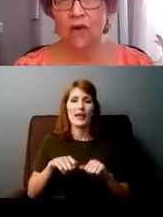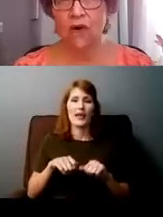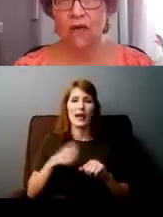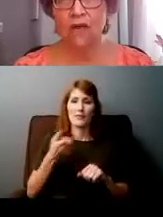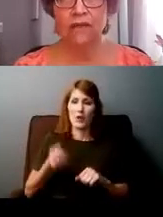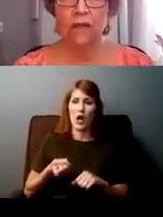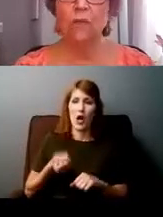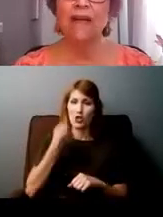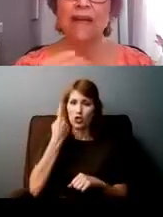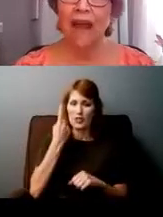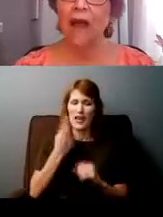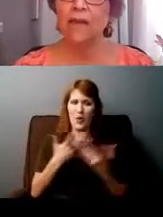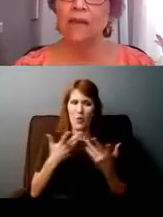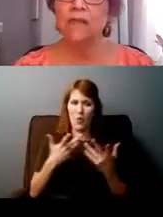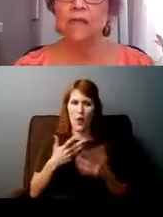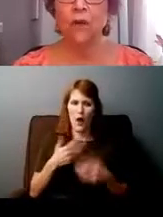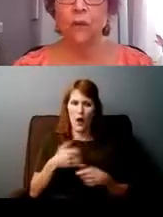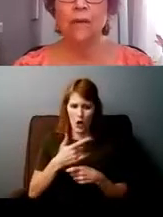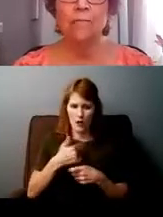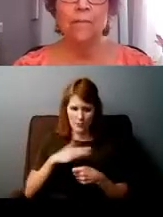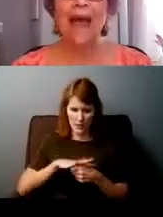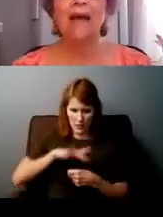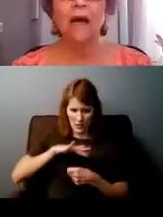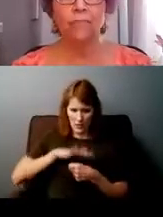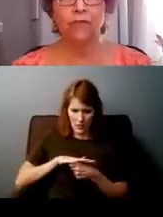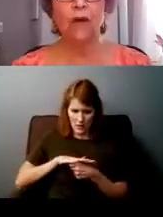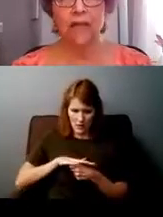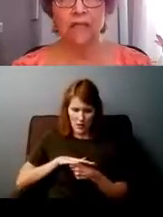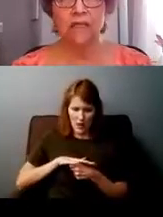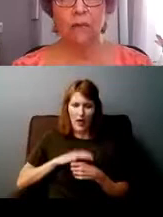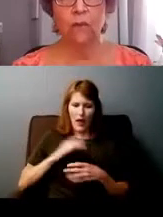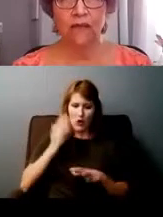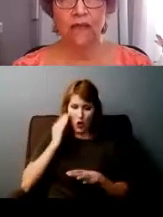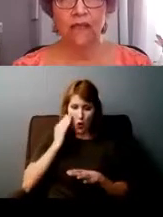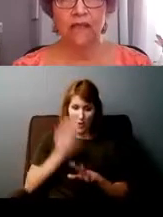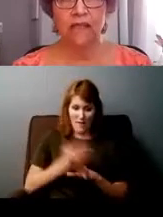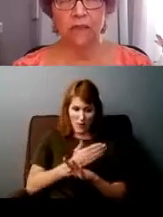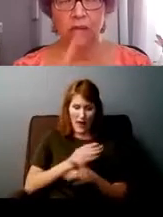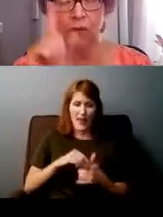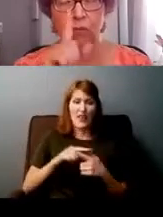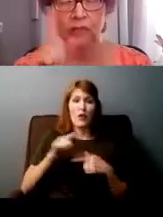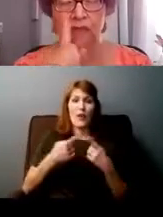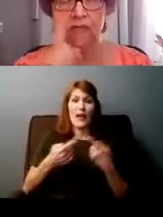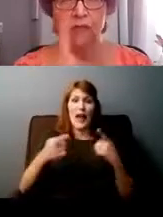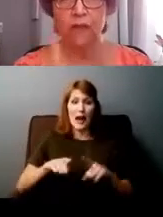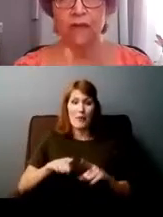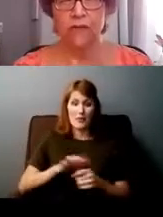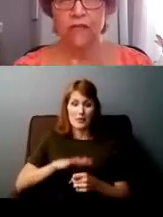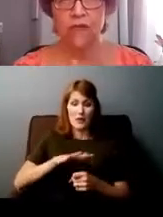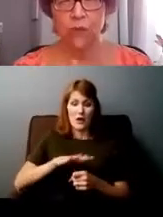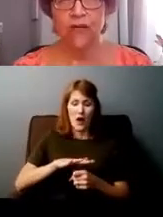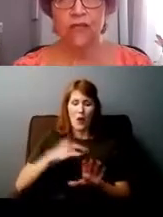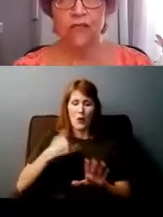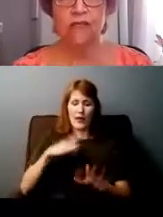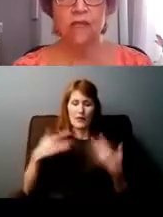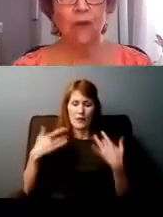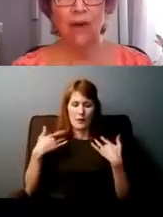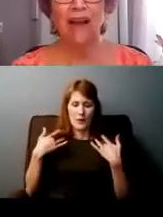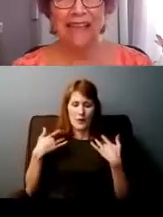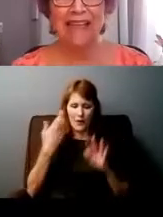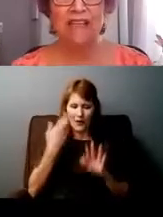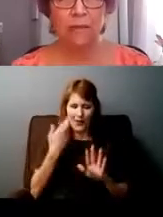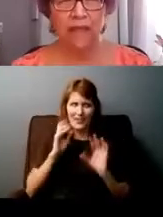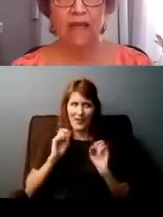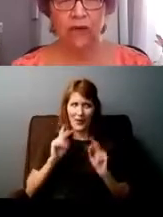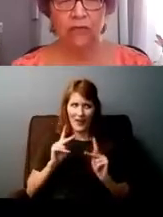buttons are, then when it happens, we can back up from it and realize, oh, this is one of those situations where